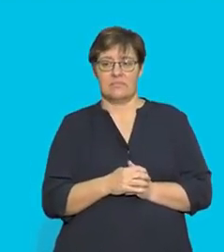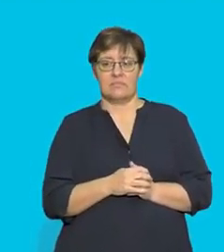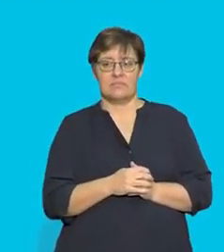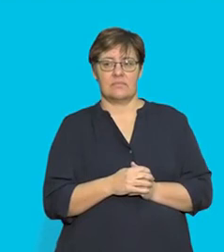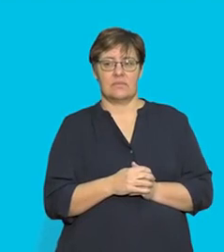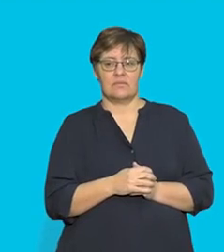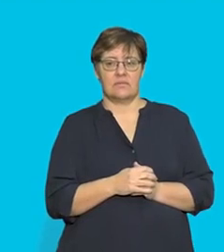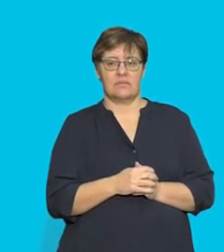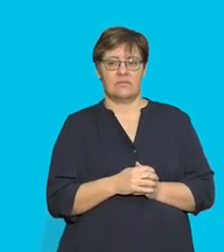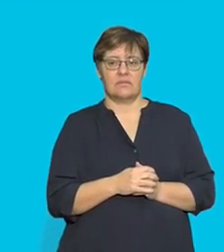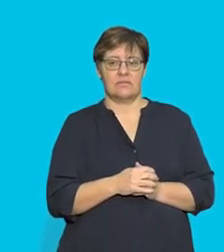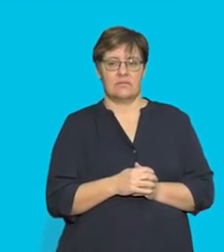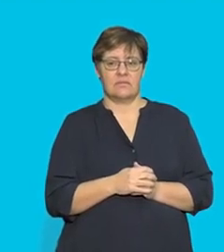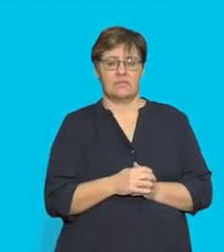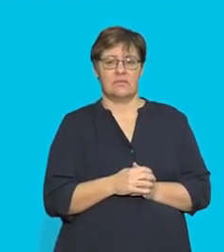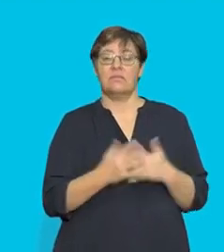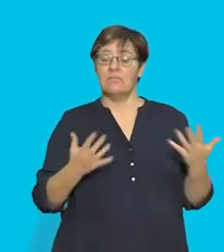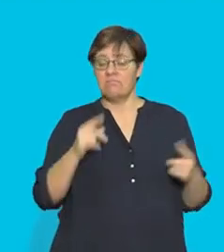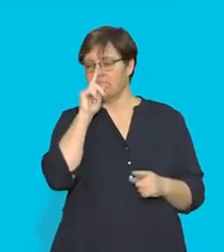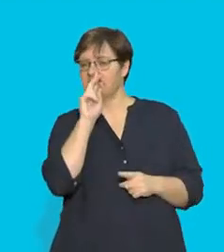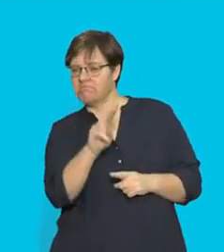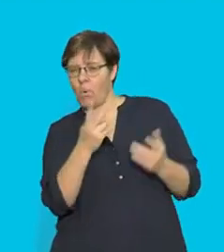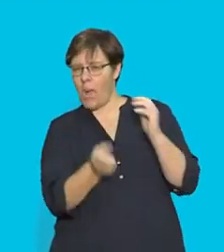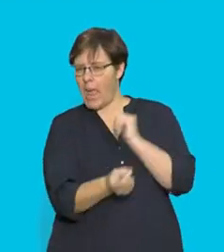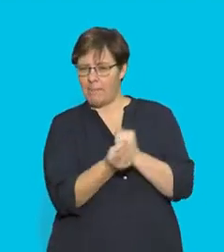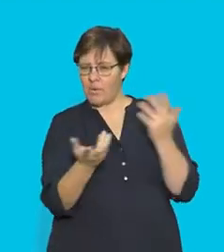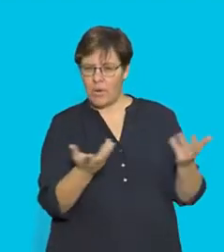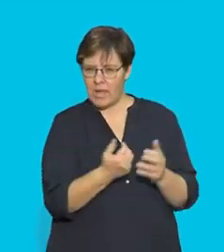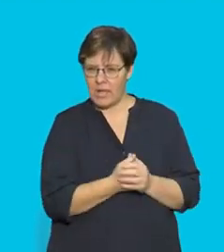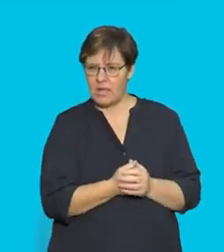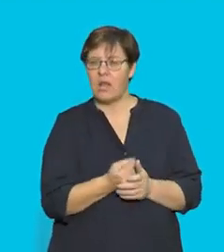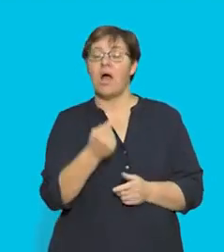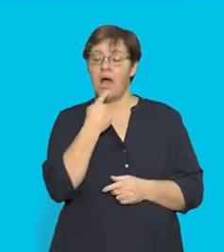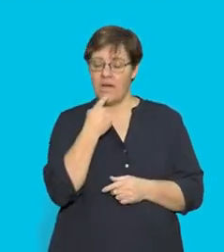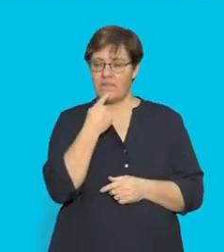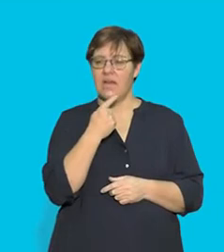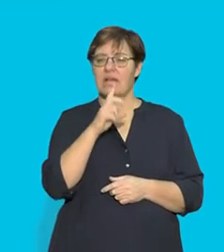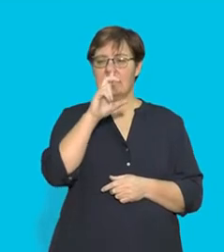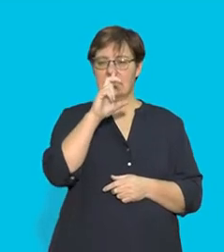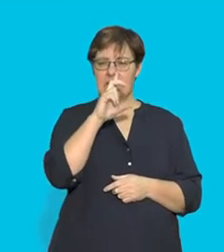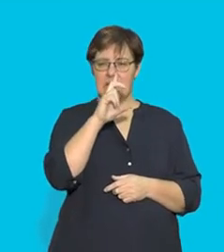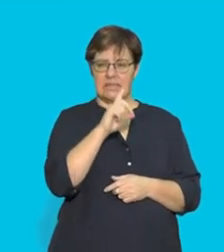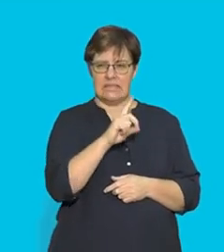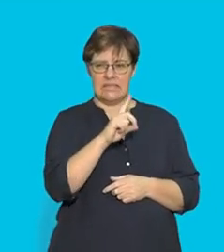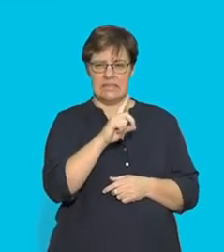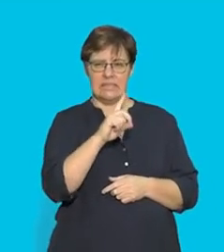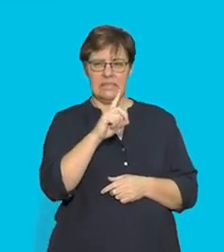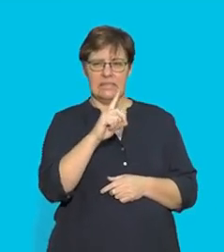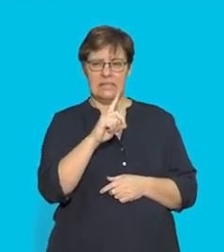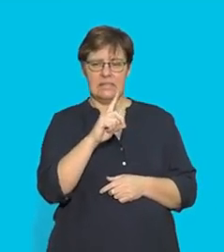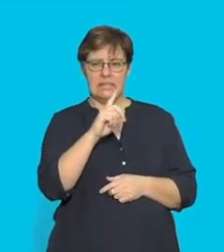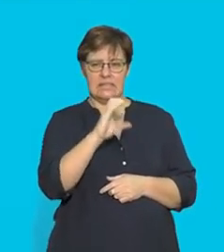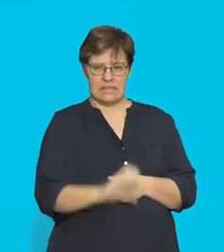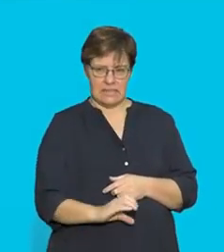examine our diagram quickly just so we understand what's happening in this diagram. They've given us DC is y. Okay, theta is the angle